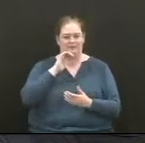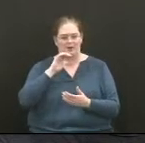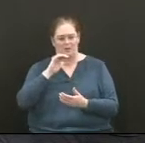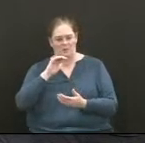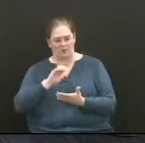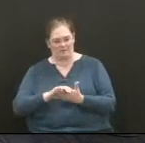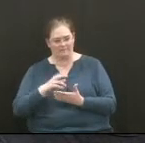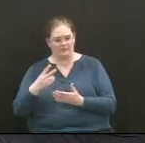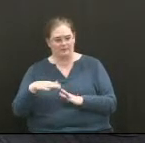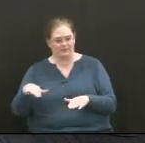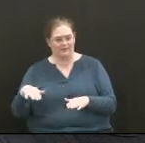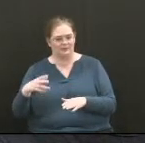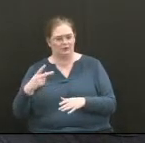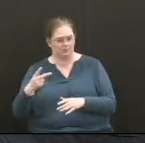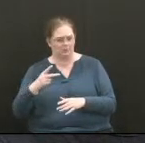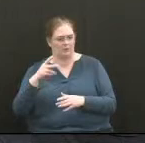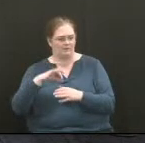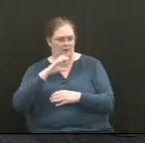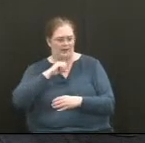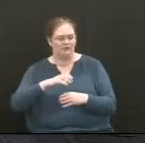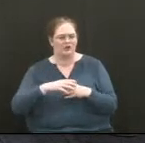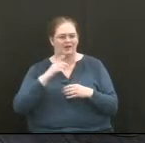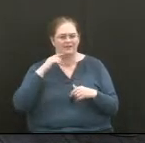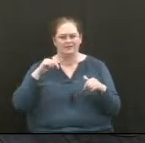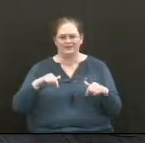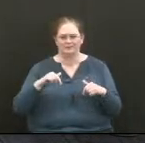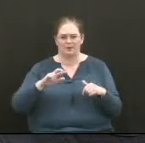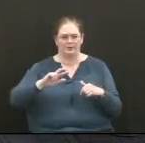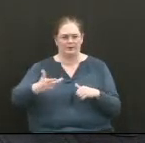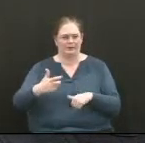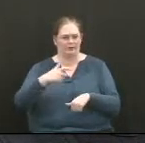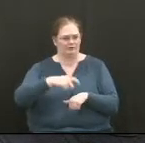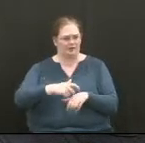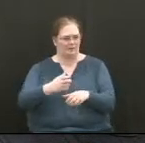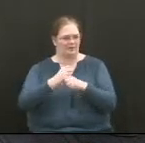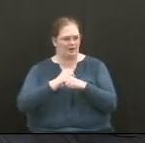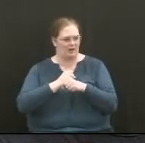children, who are both voting age. I think this is probably the third round,